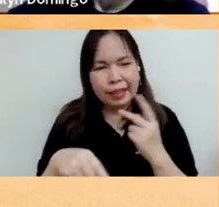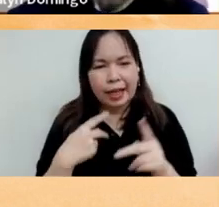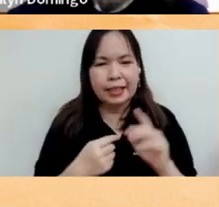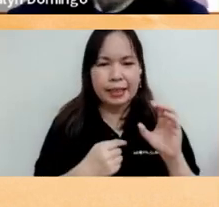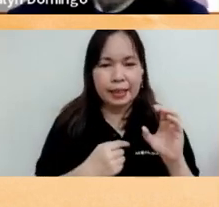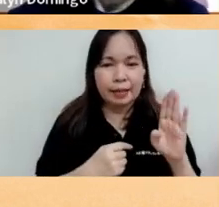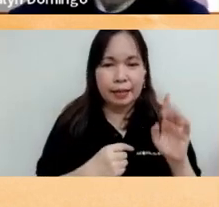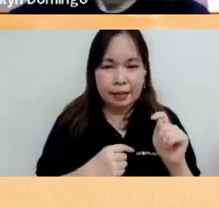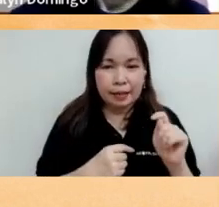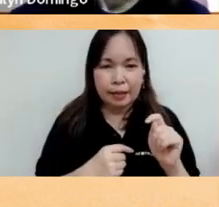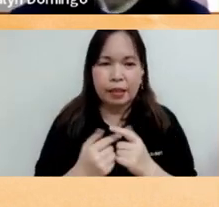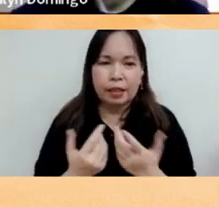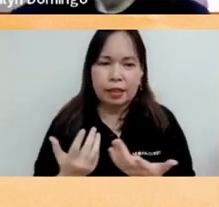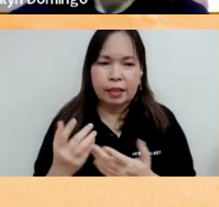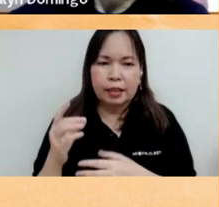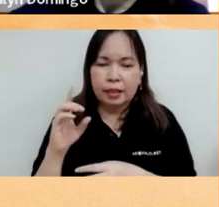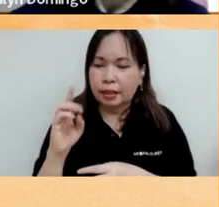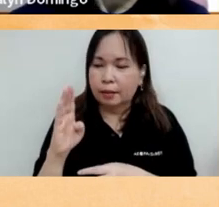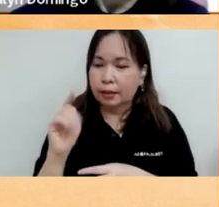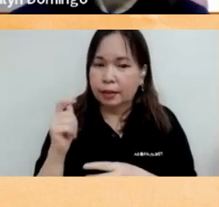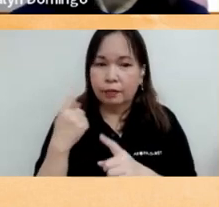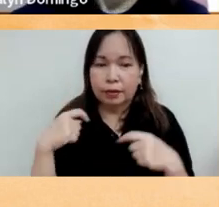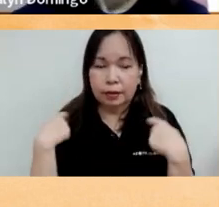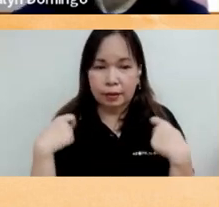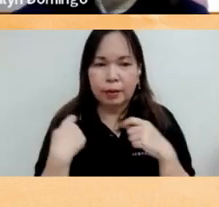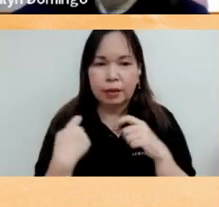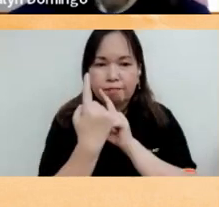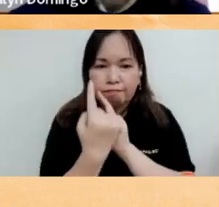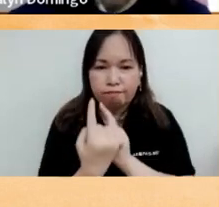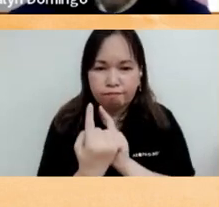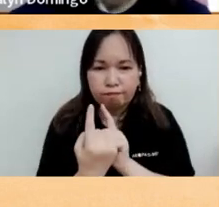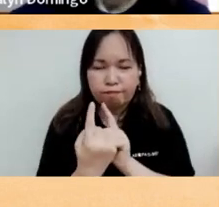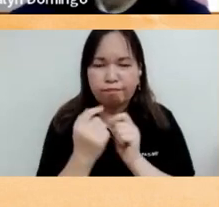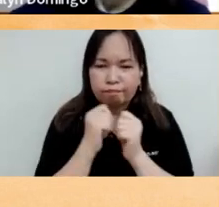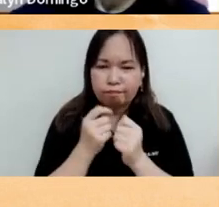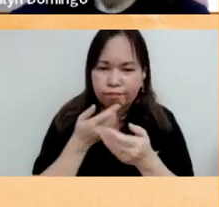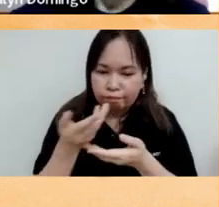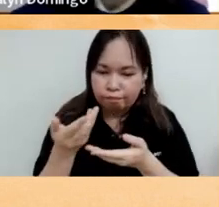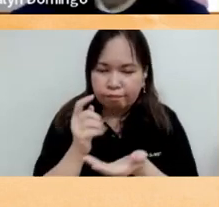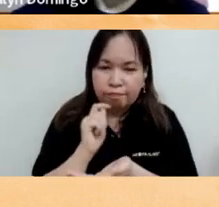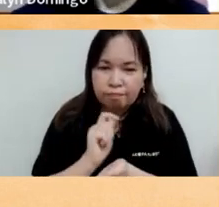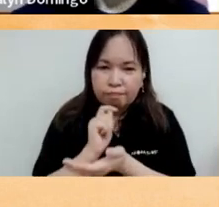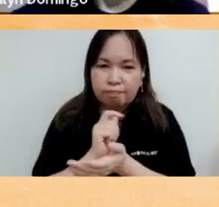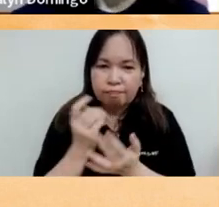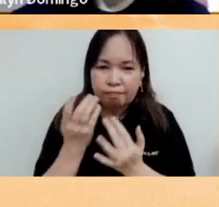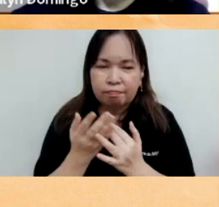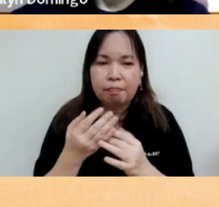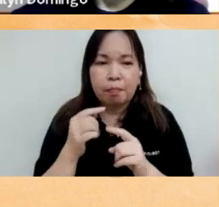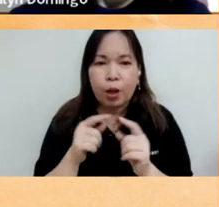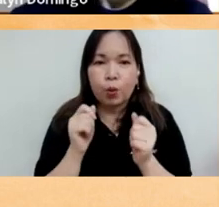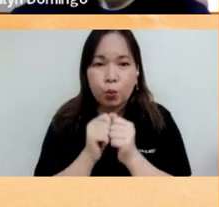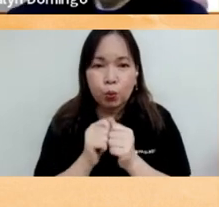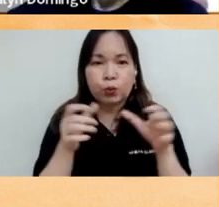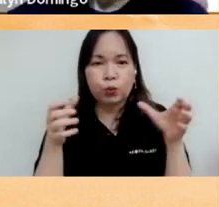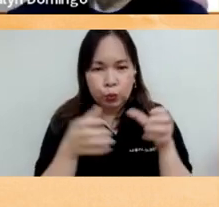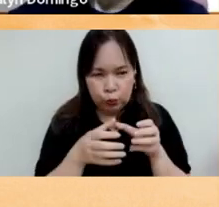for teens includes one-on-one sessions with a therapist and group skills training.